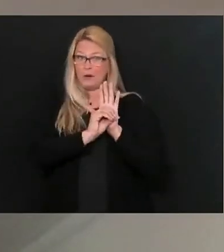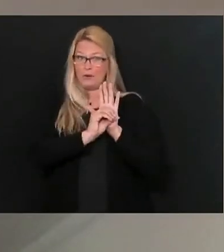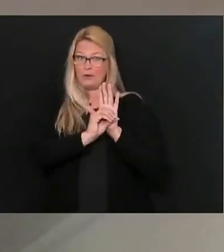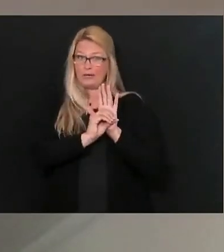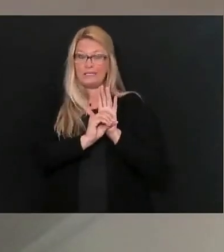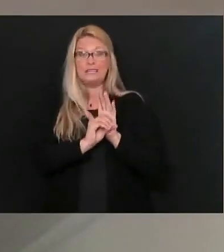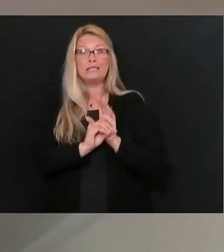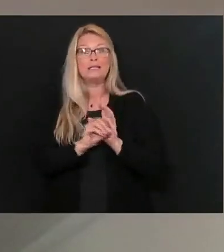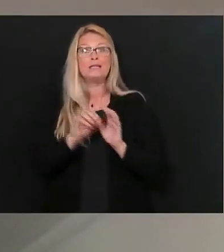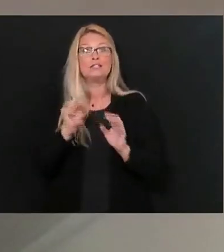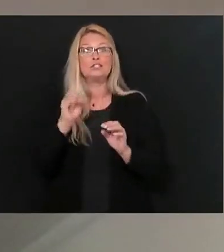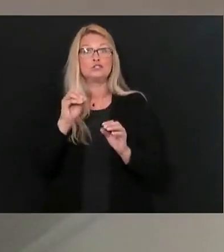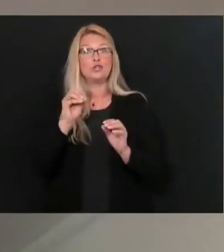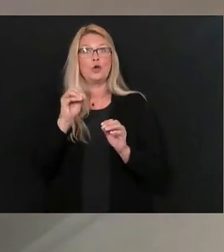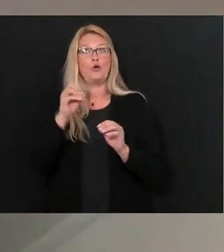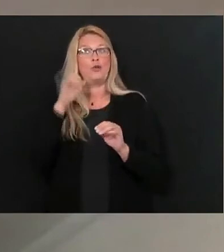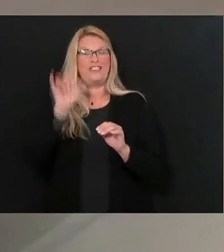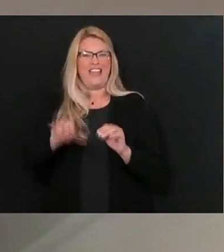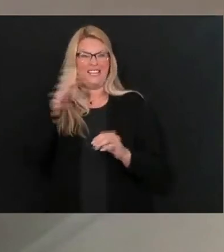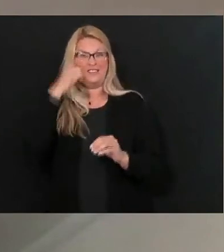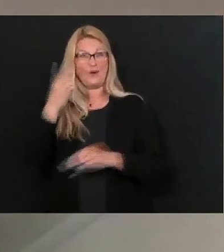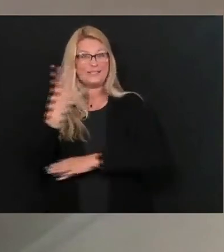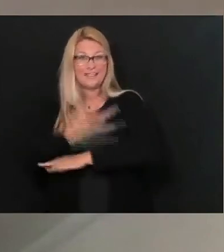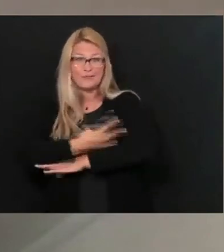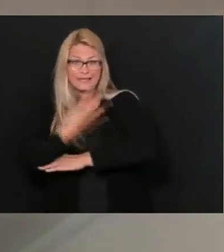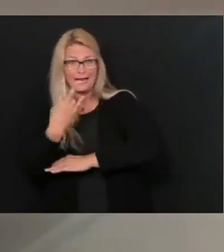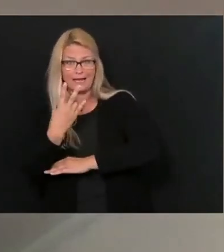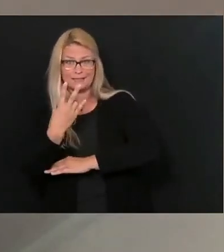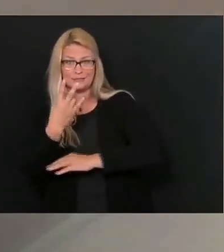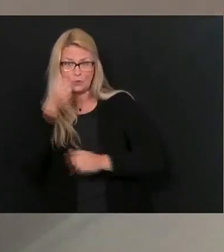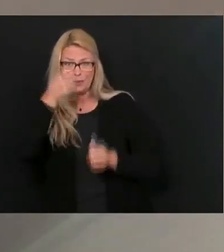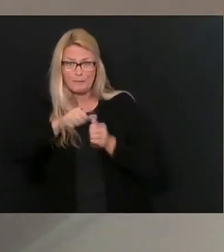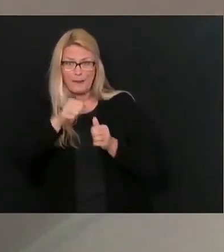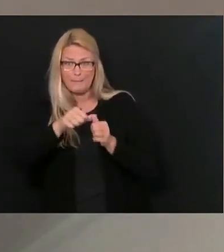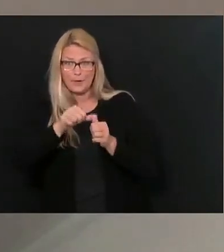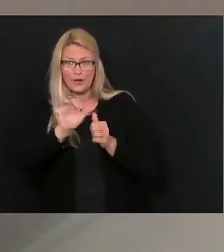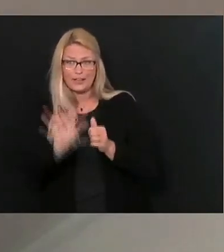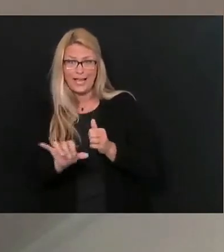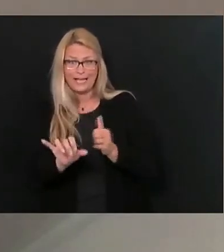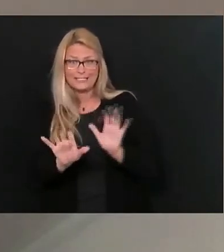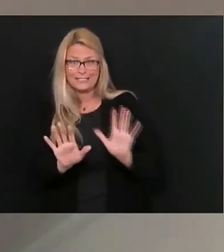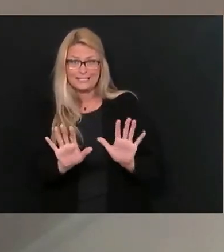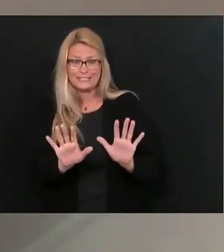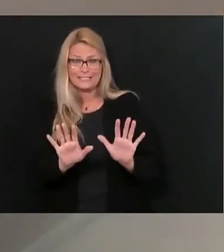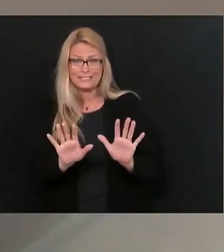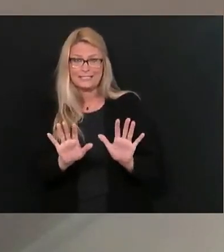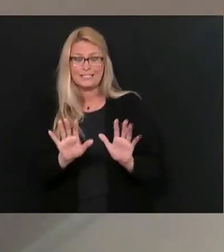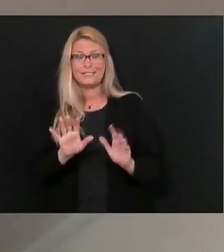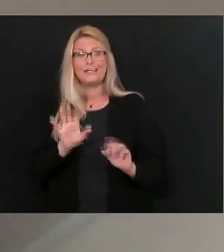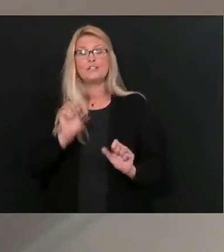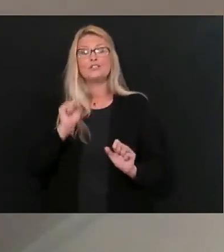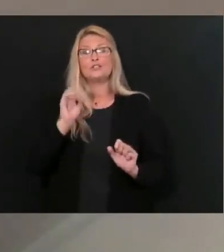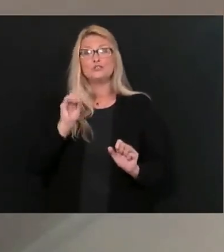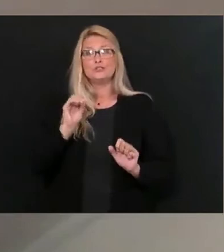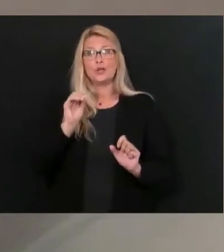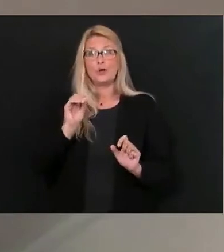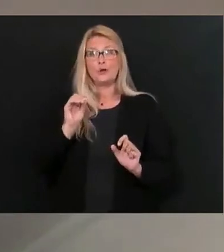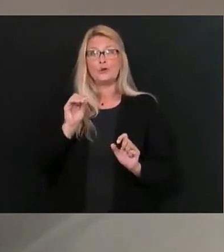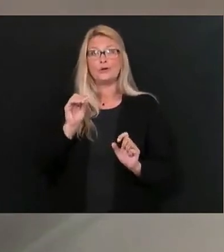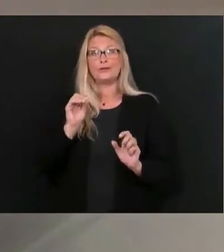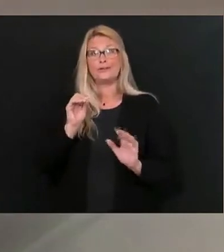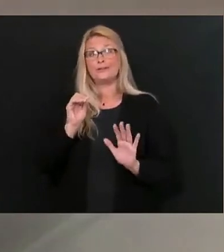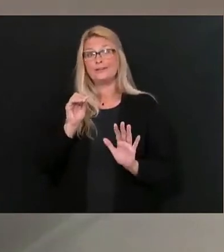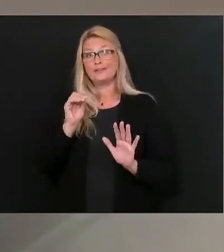on a 7-day average or a 14-day average has reached a certain level that allows that color to be that